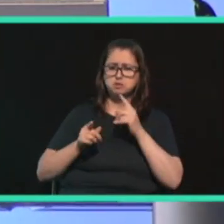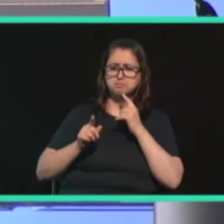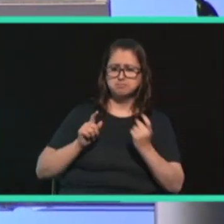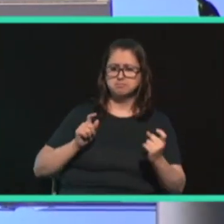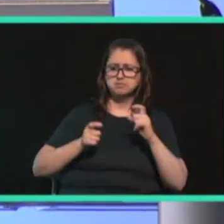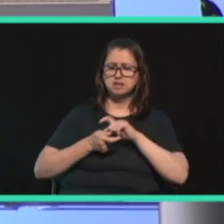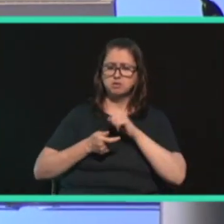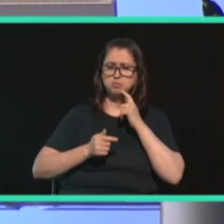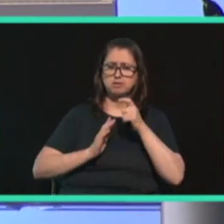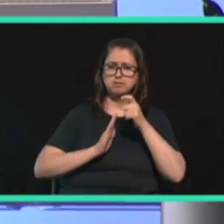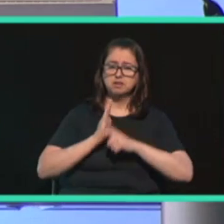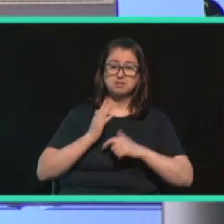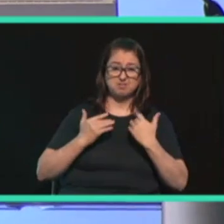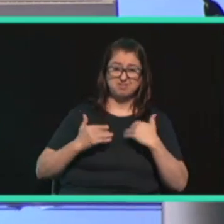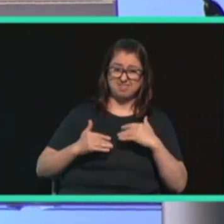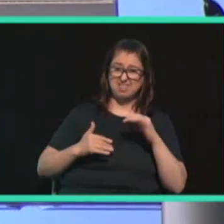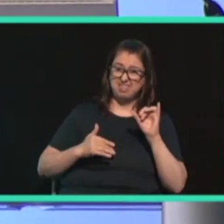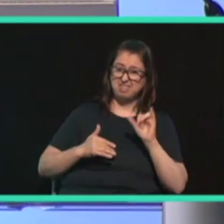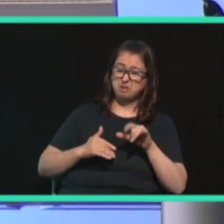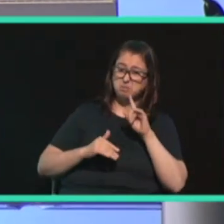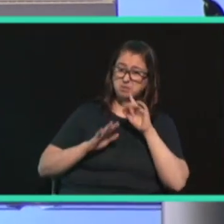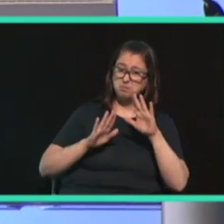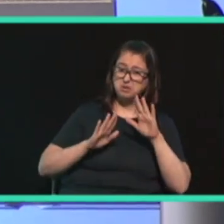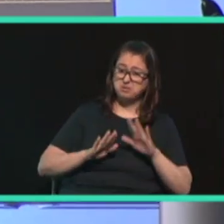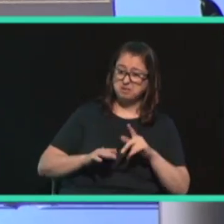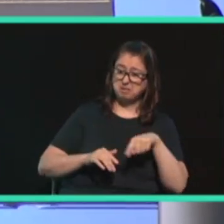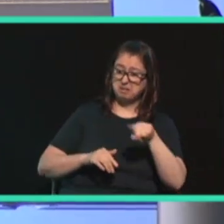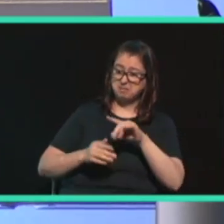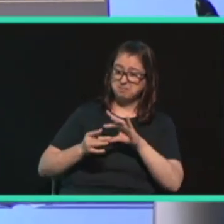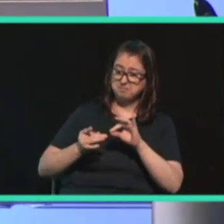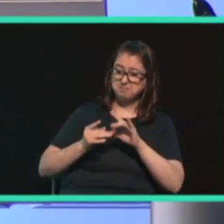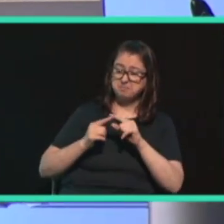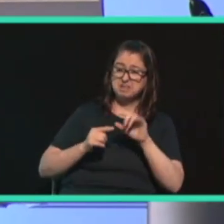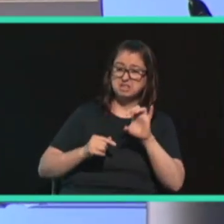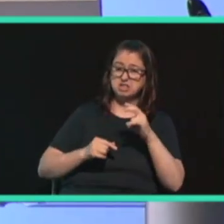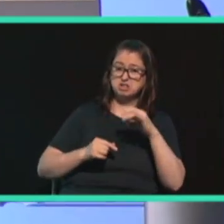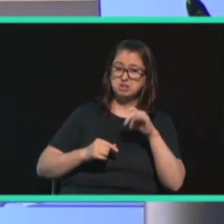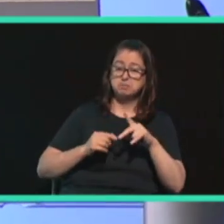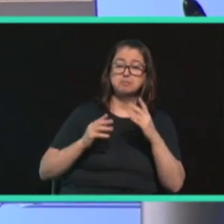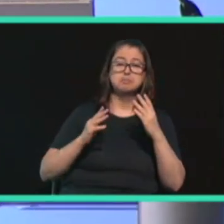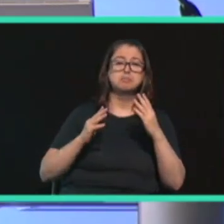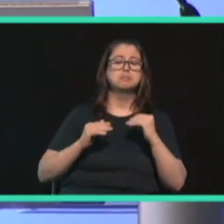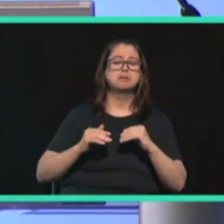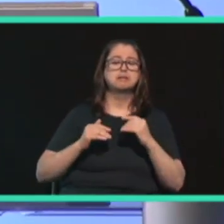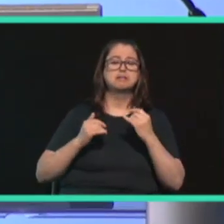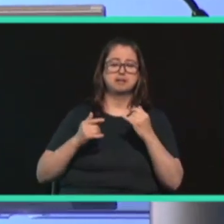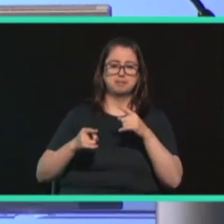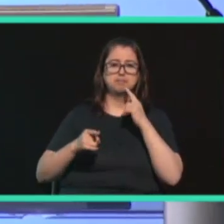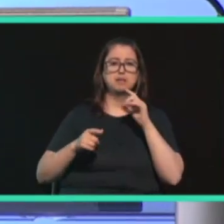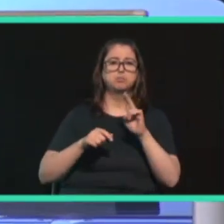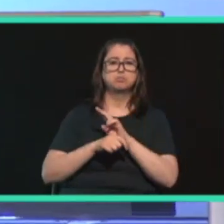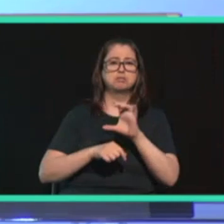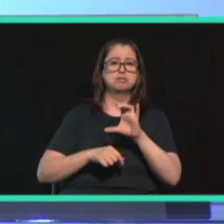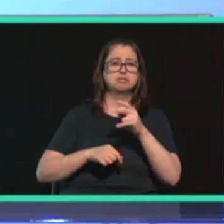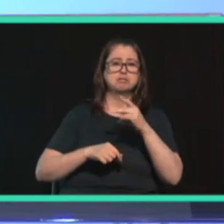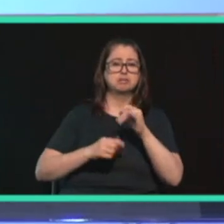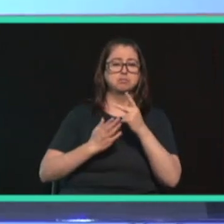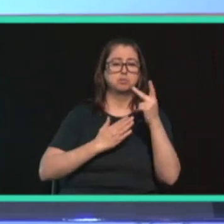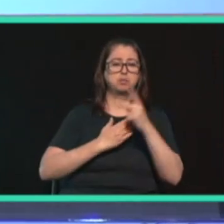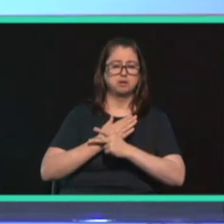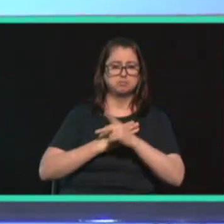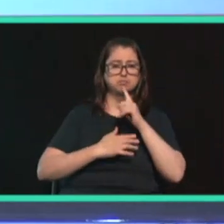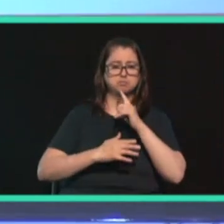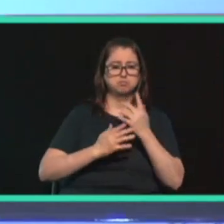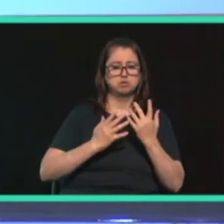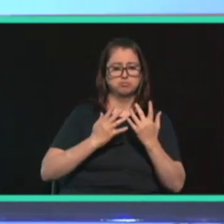the literature. It's a pretty significant thing to be said. The ACLM now actually use the CHIP program as part of the